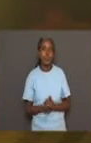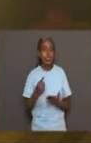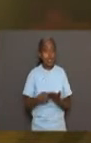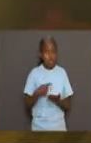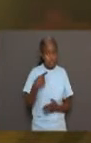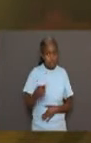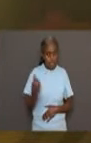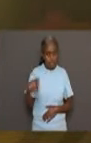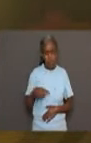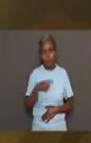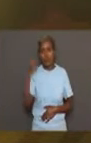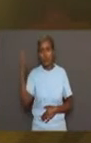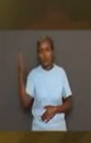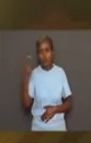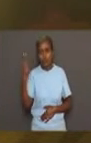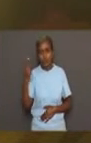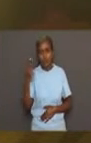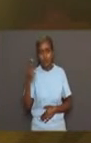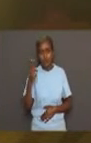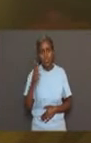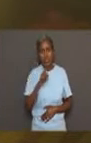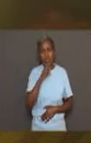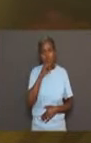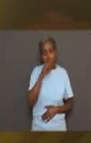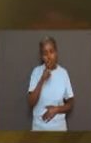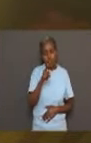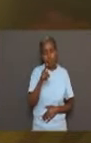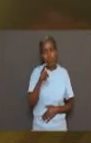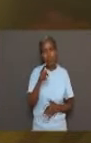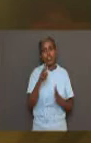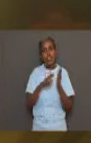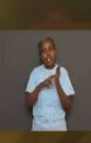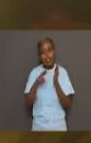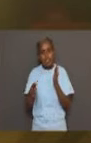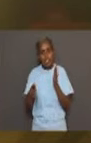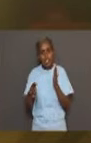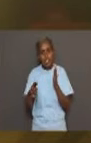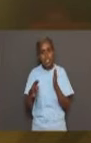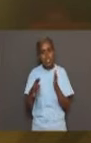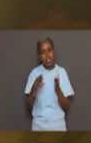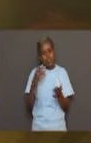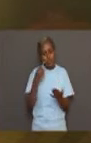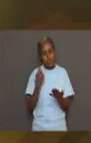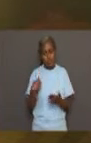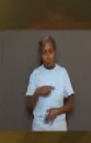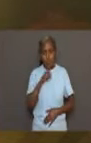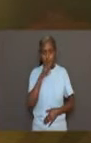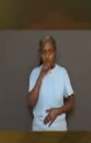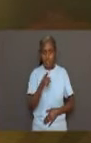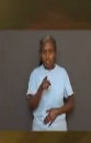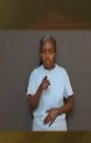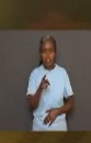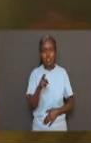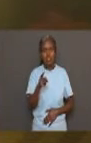Then we use the rules of inference along with facts that have